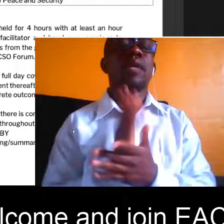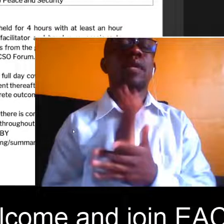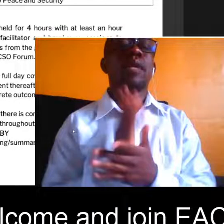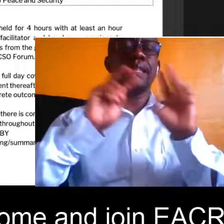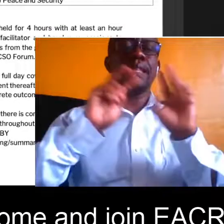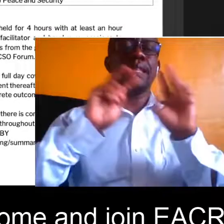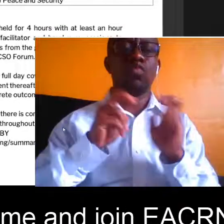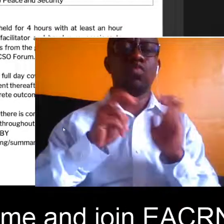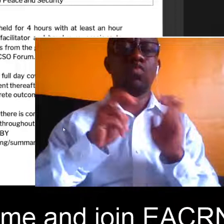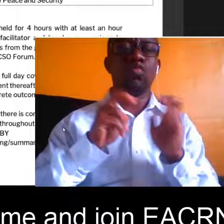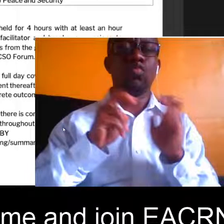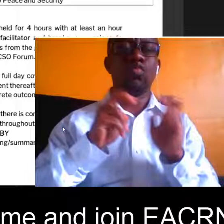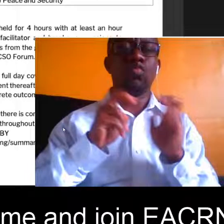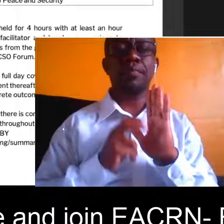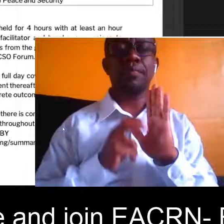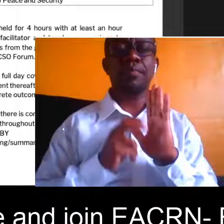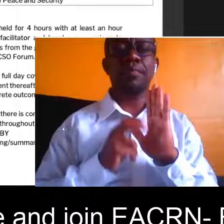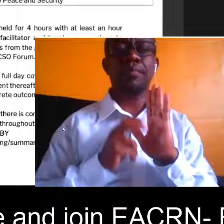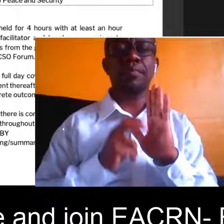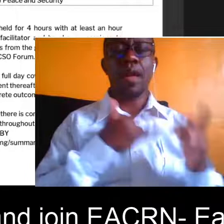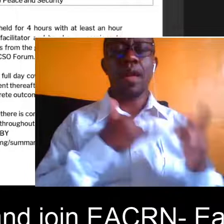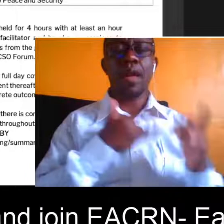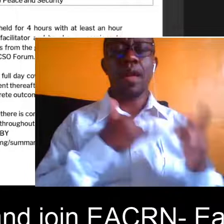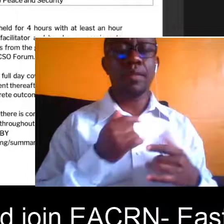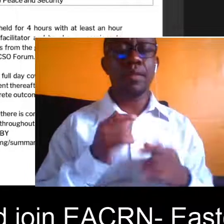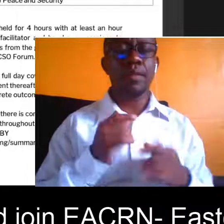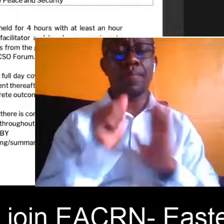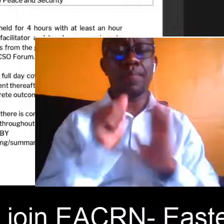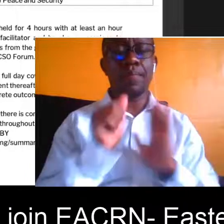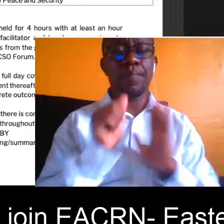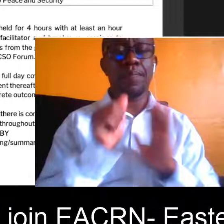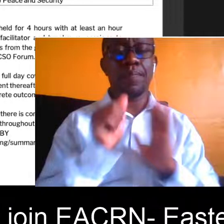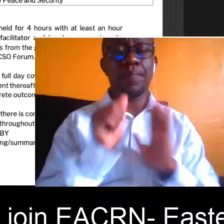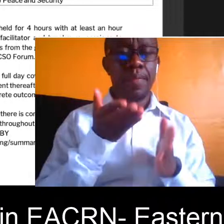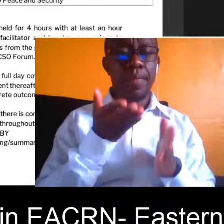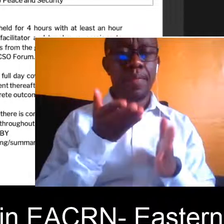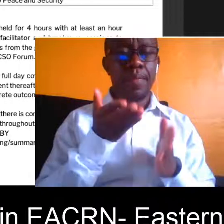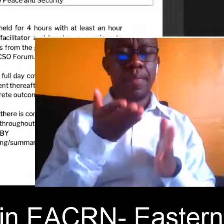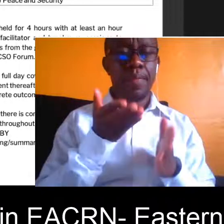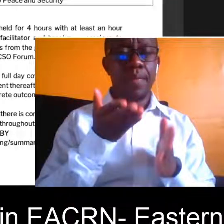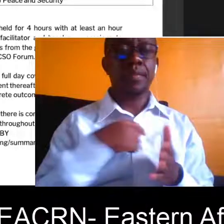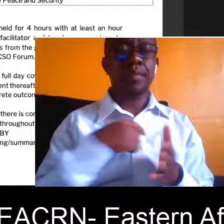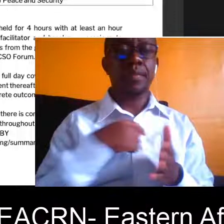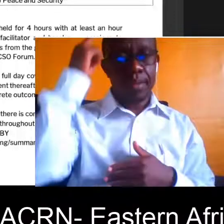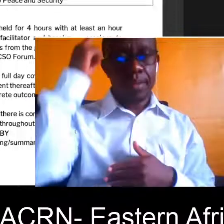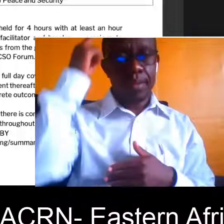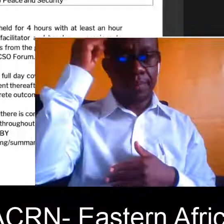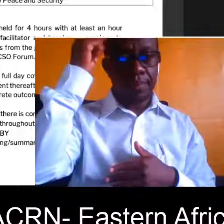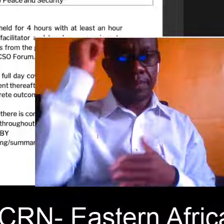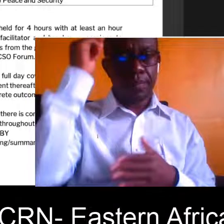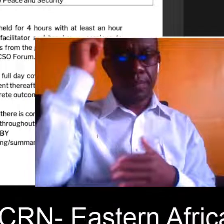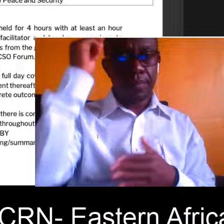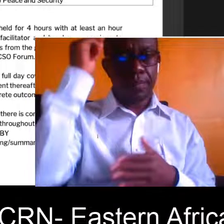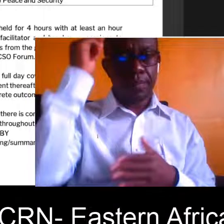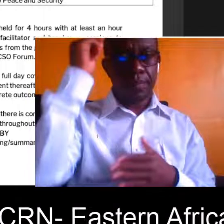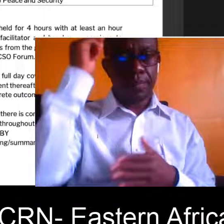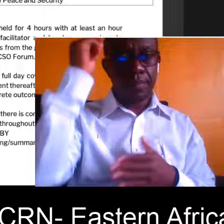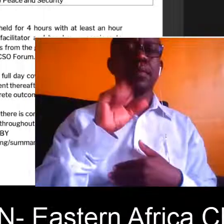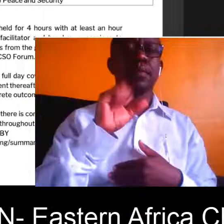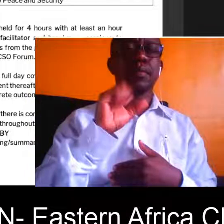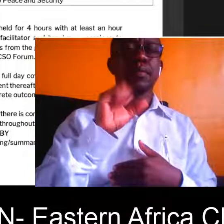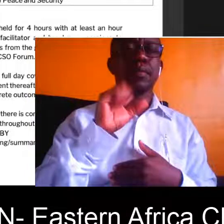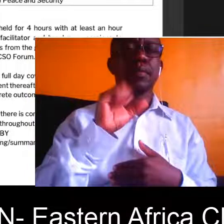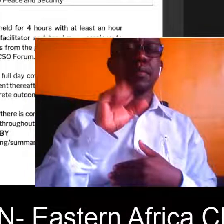continent. The agenda also then, as we had thought about it, was to aid the CSO